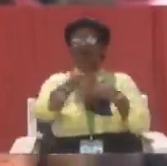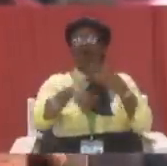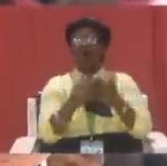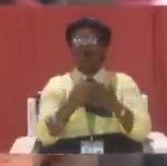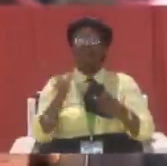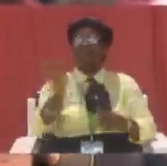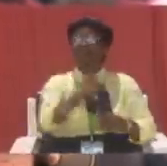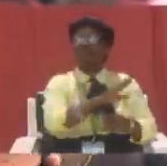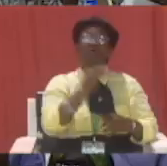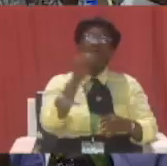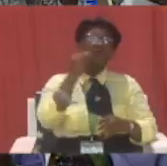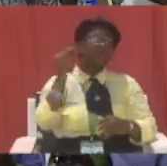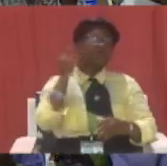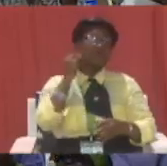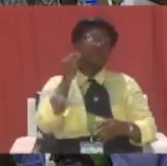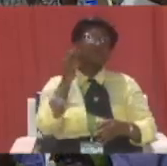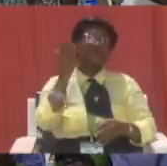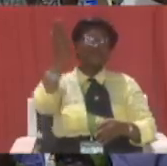constant laughter.